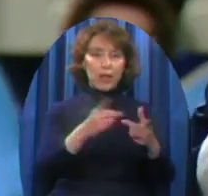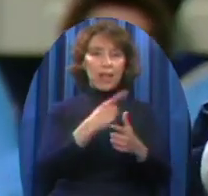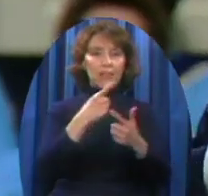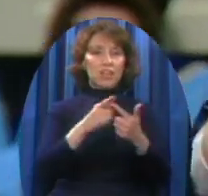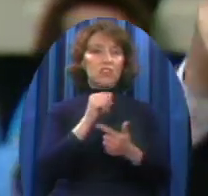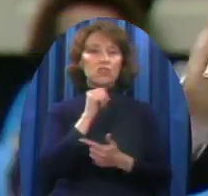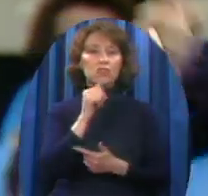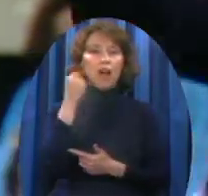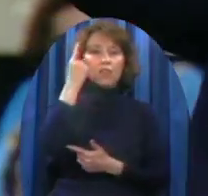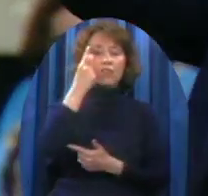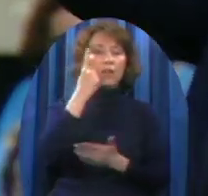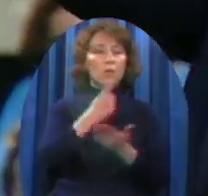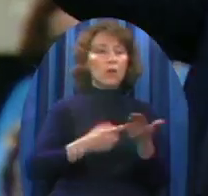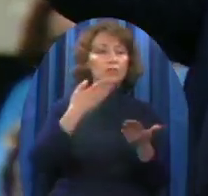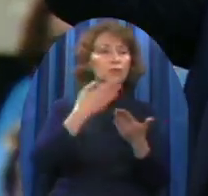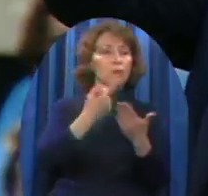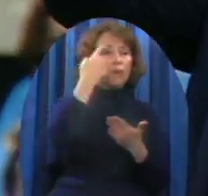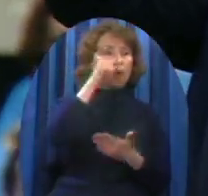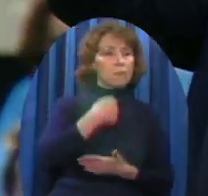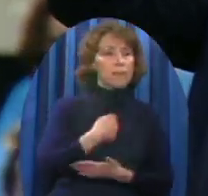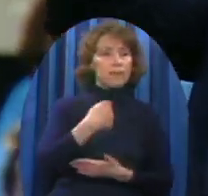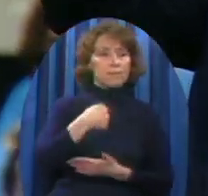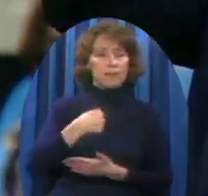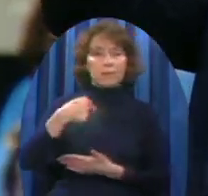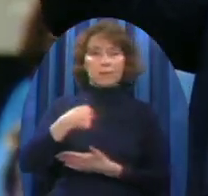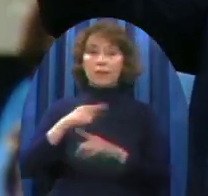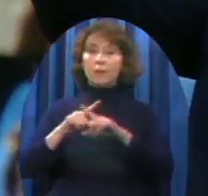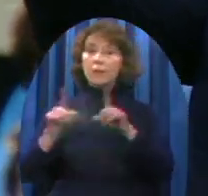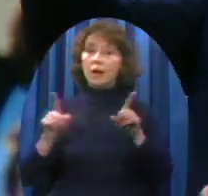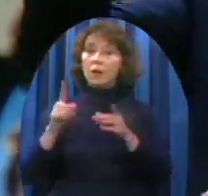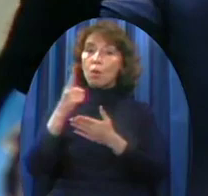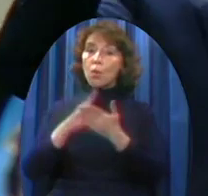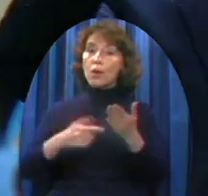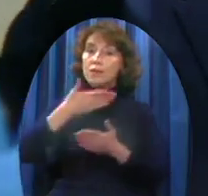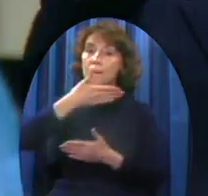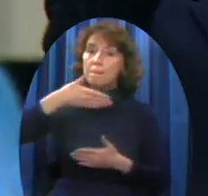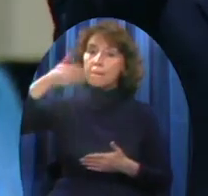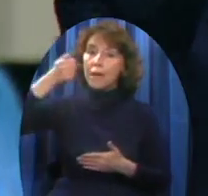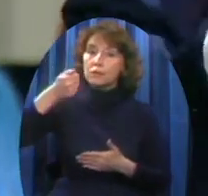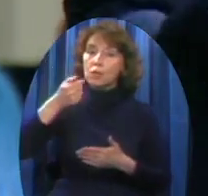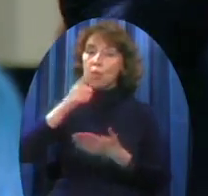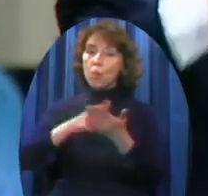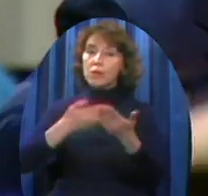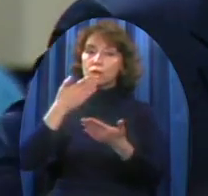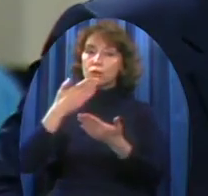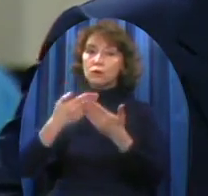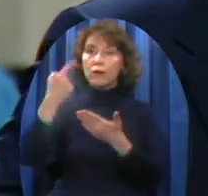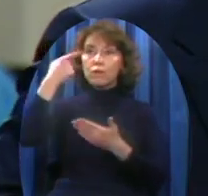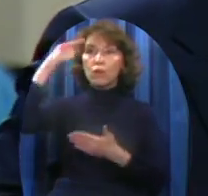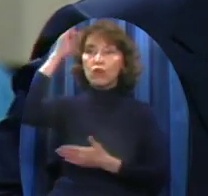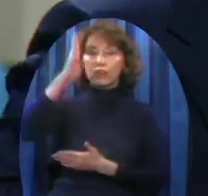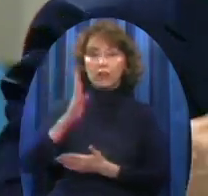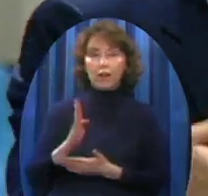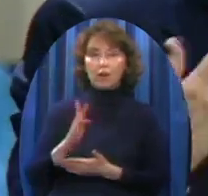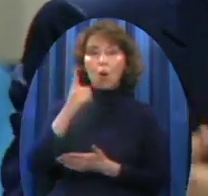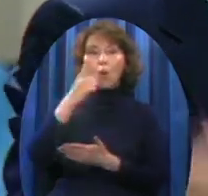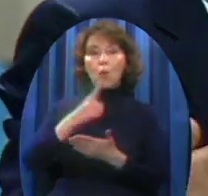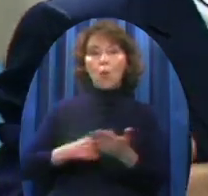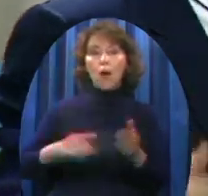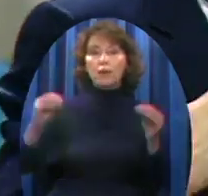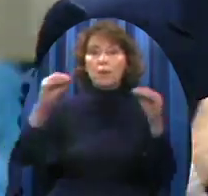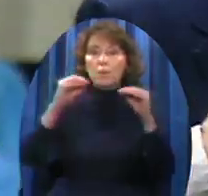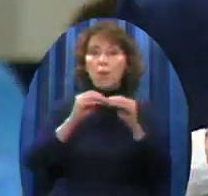what's good for me, but rather what's good for God. What's best for God? What is God most glorified in? And